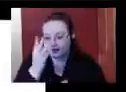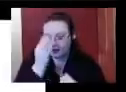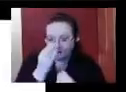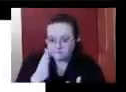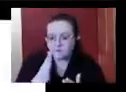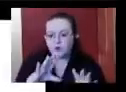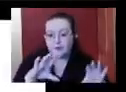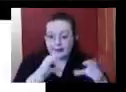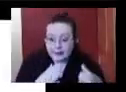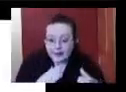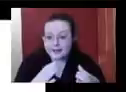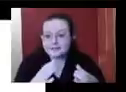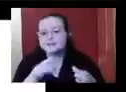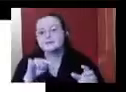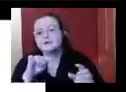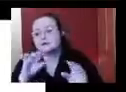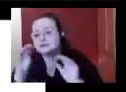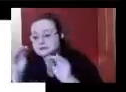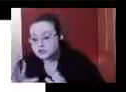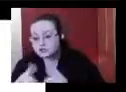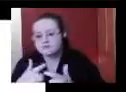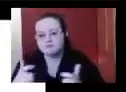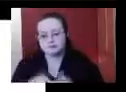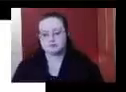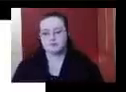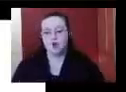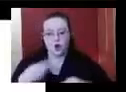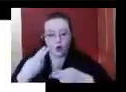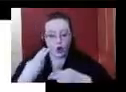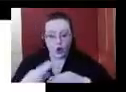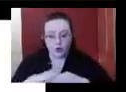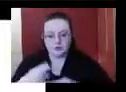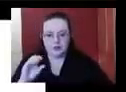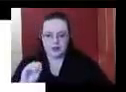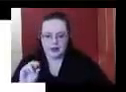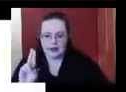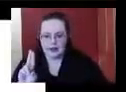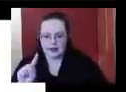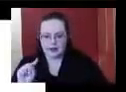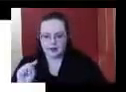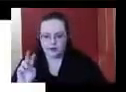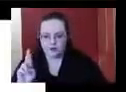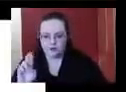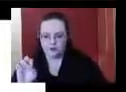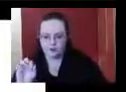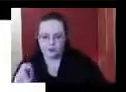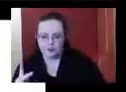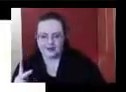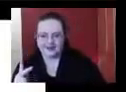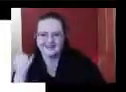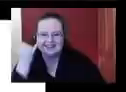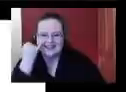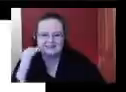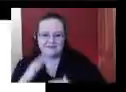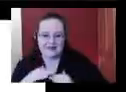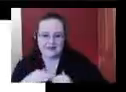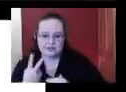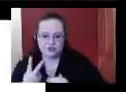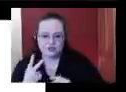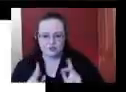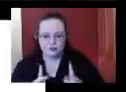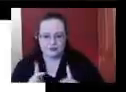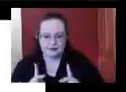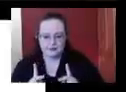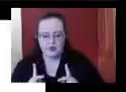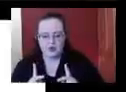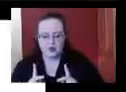teachers. An outbreak is declared if there are two or more confirmed cases and at least one case could have been acquired in the